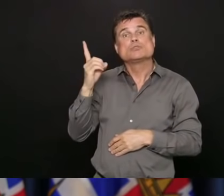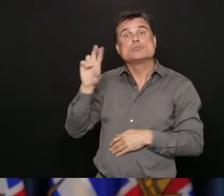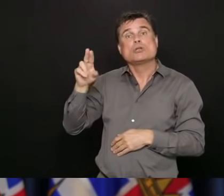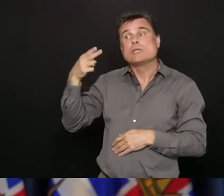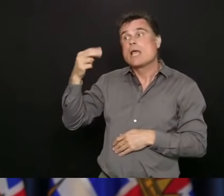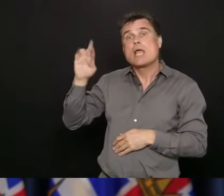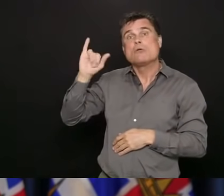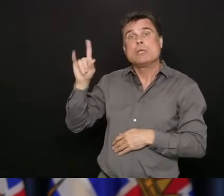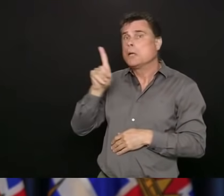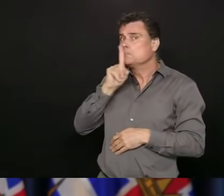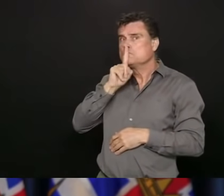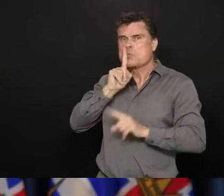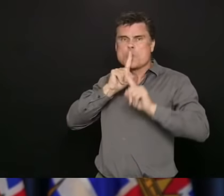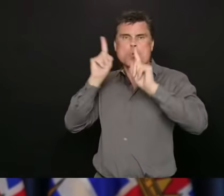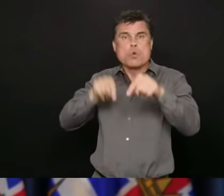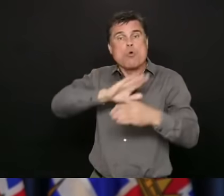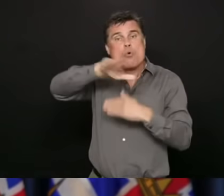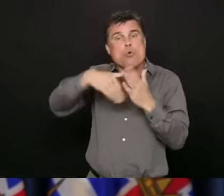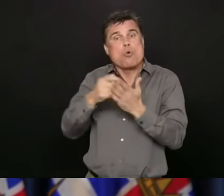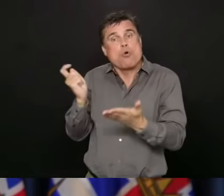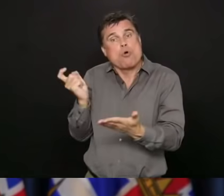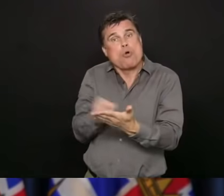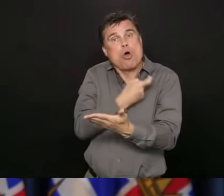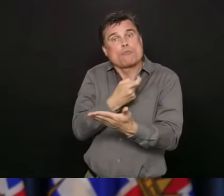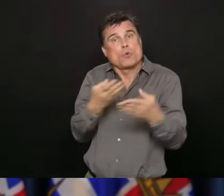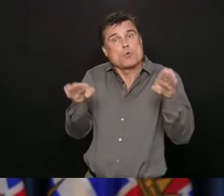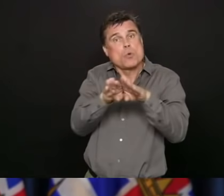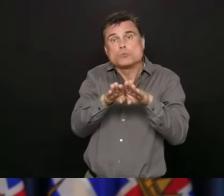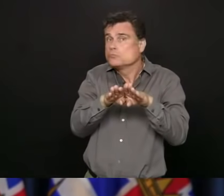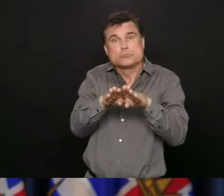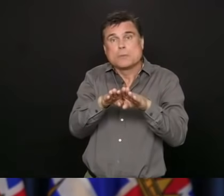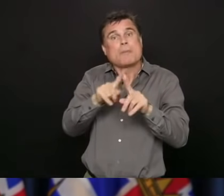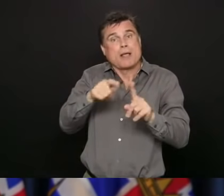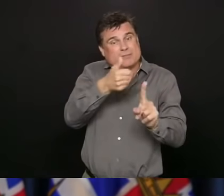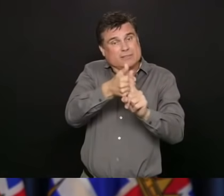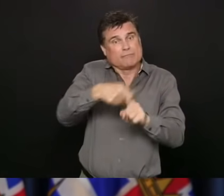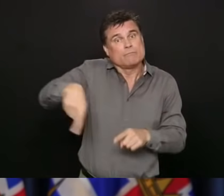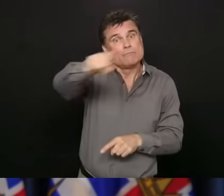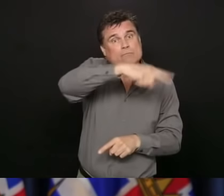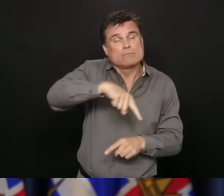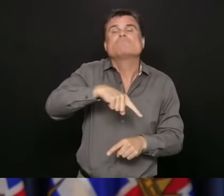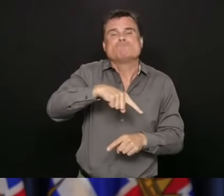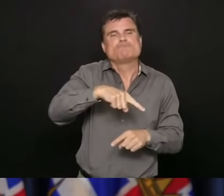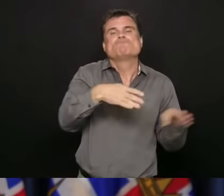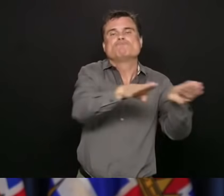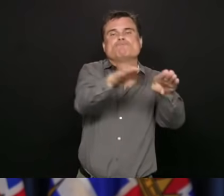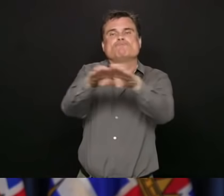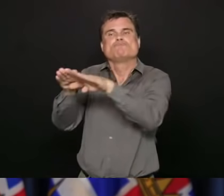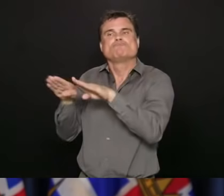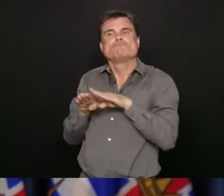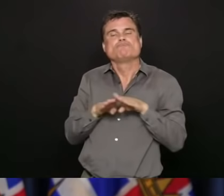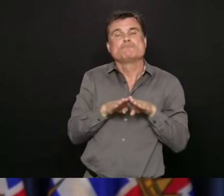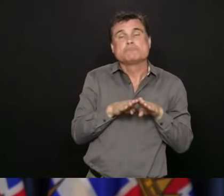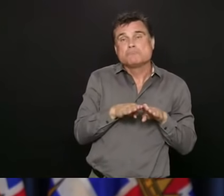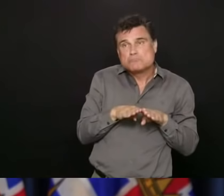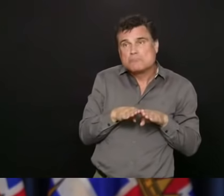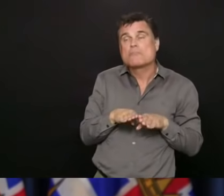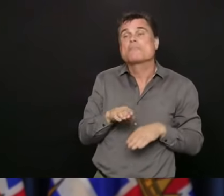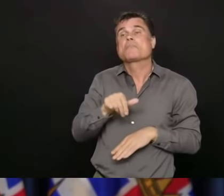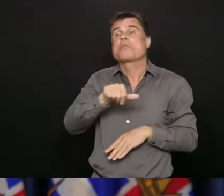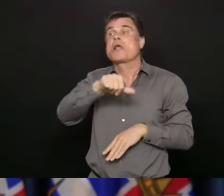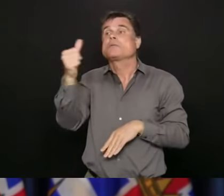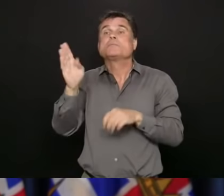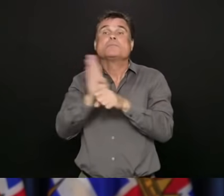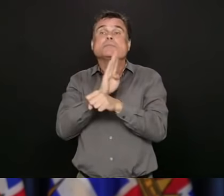made. Similarly, there are other operations that continue to go when they probably shouldn't have. It's absolutely critical that we get our dental